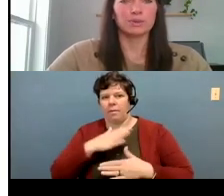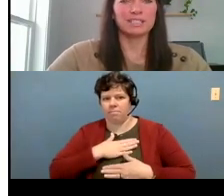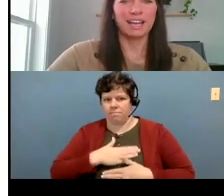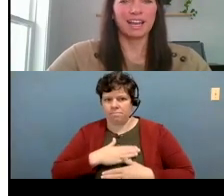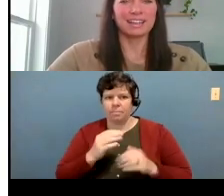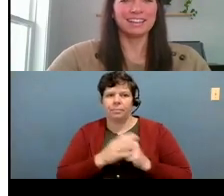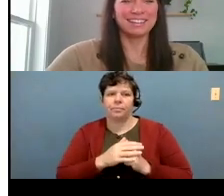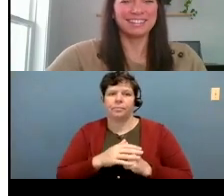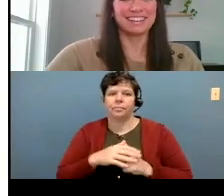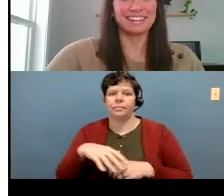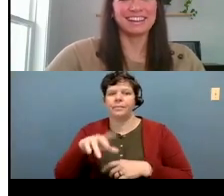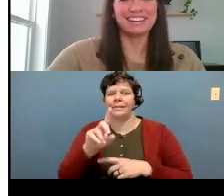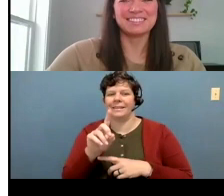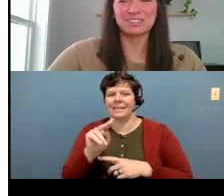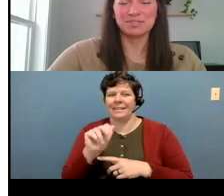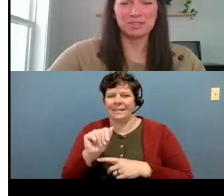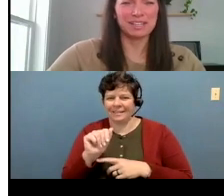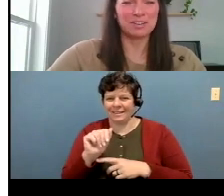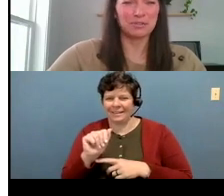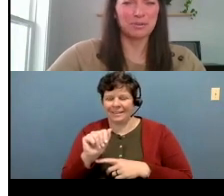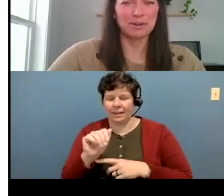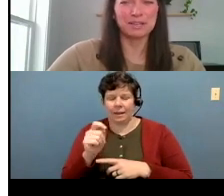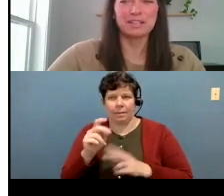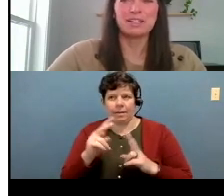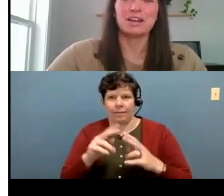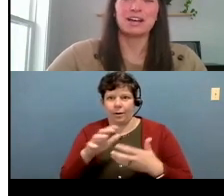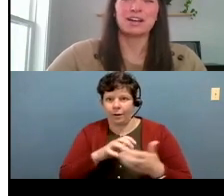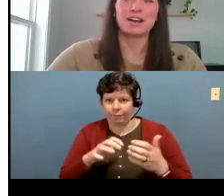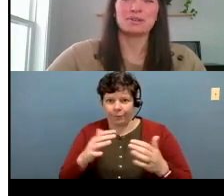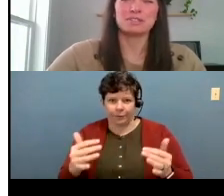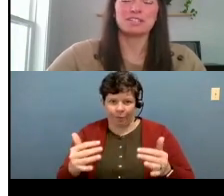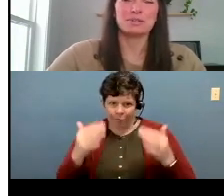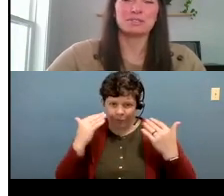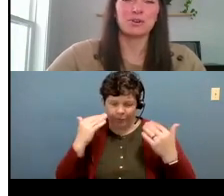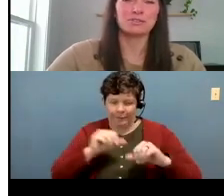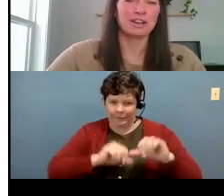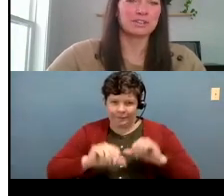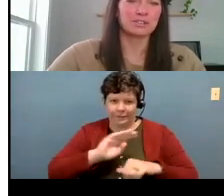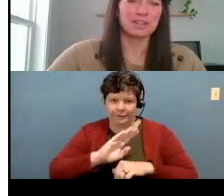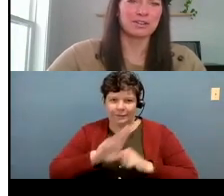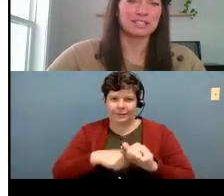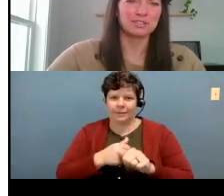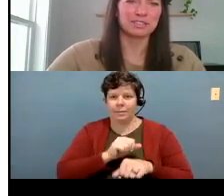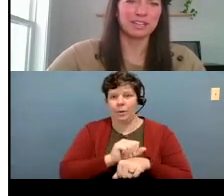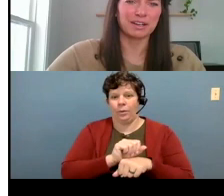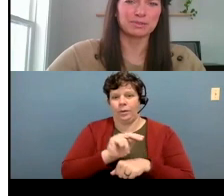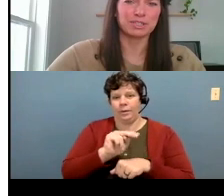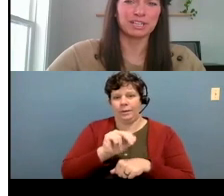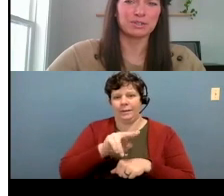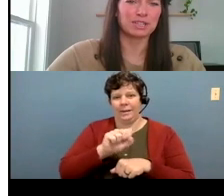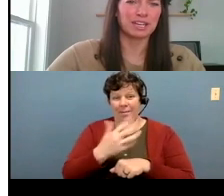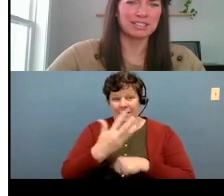So DNA, it can get a little confusing and overwhelming. I've been with NamUs for over 5 years now, and I still feel like